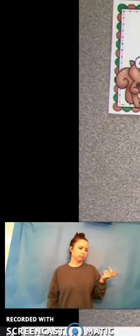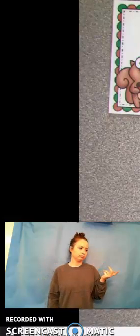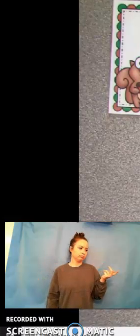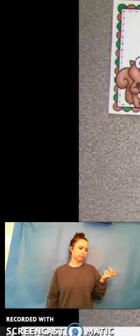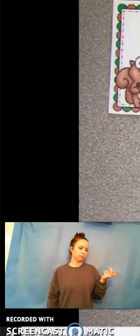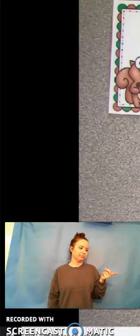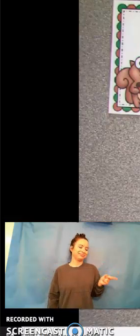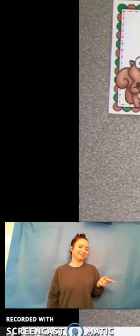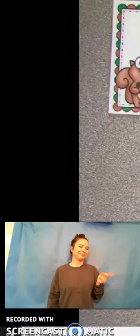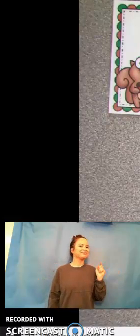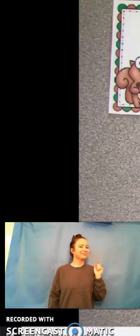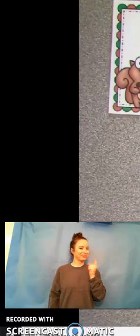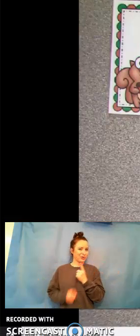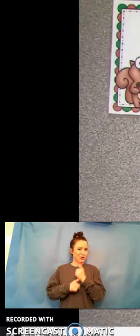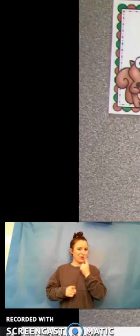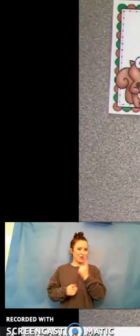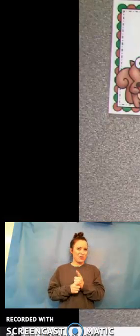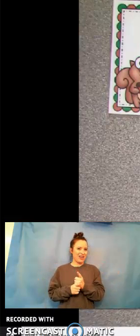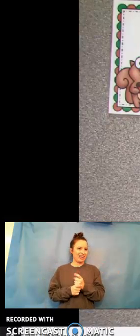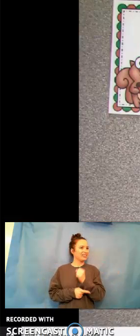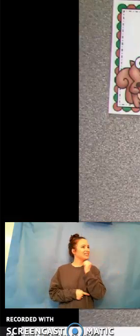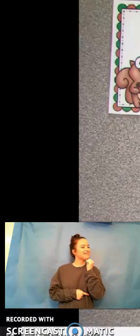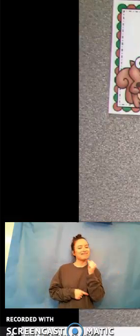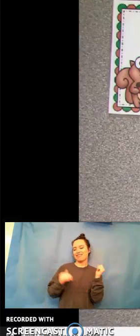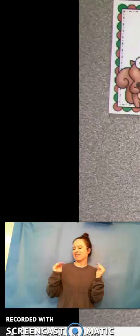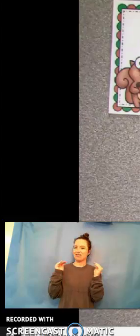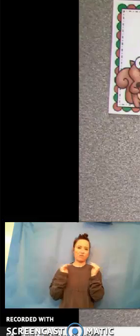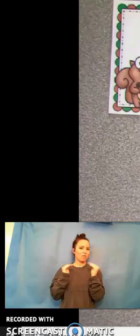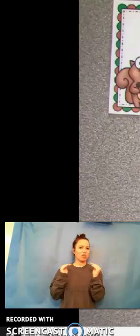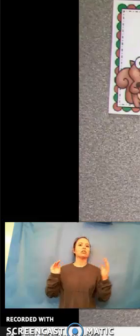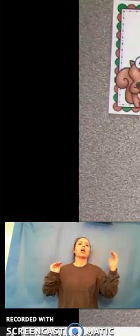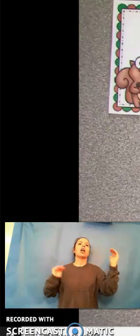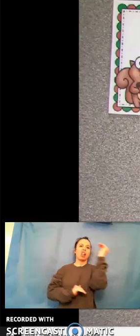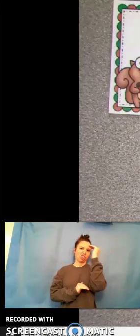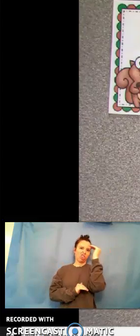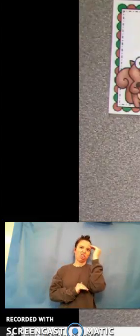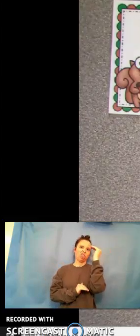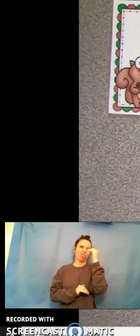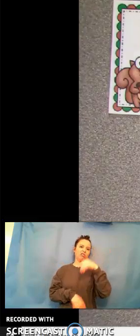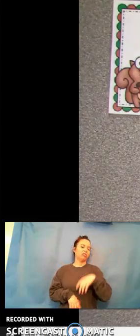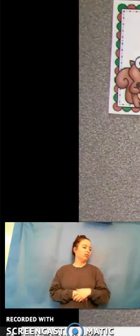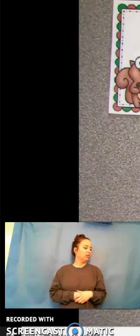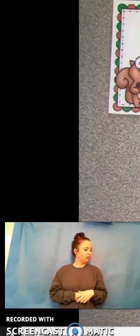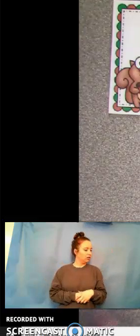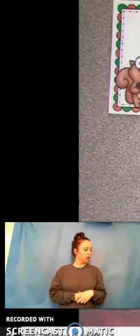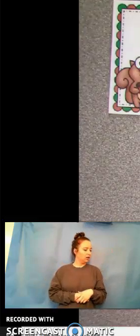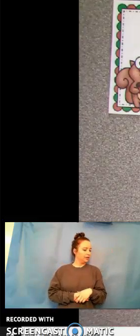Good, it's unequal. There are really big pieces and really small pieces, so he's going to go over here.